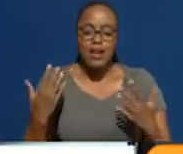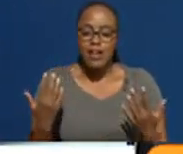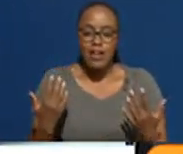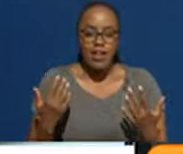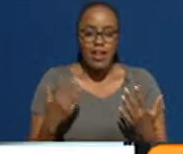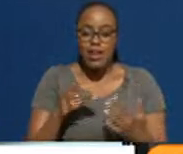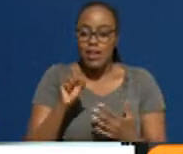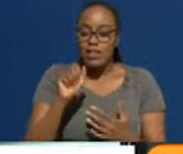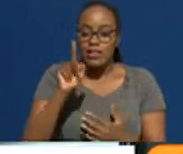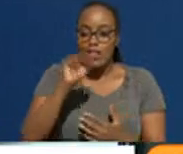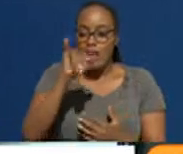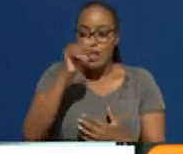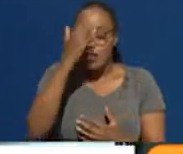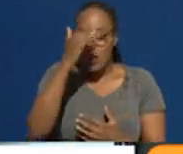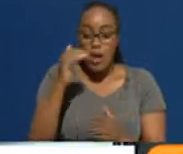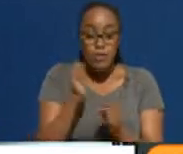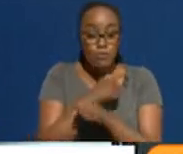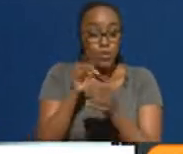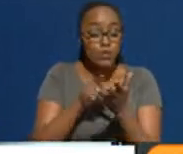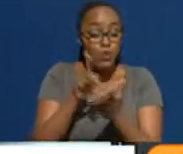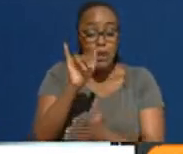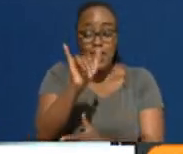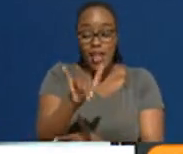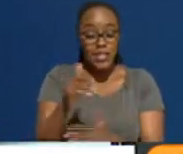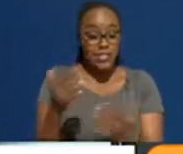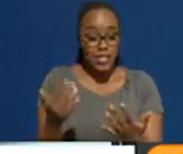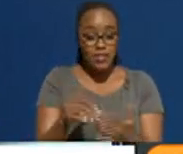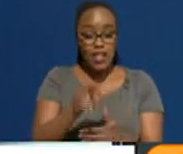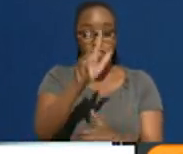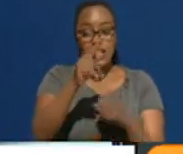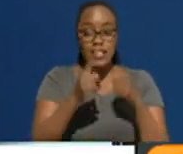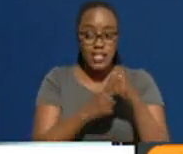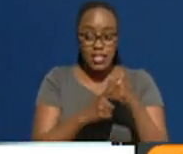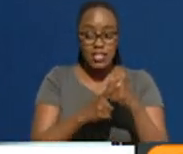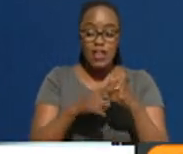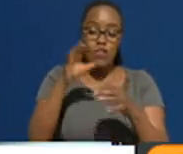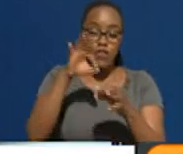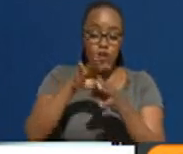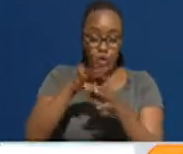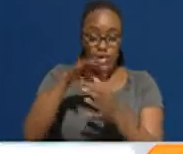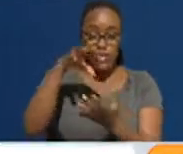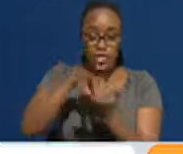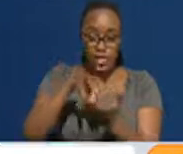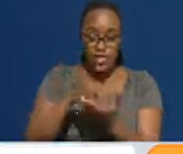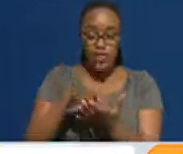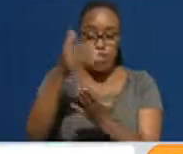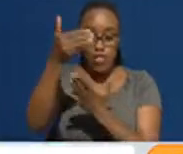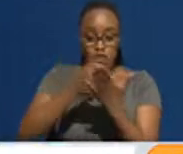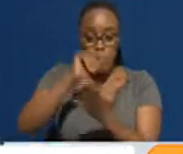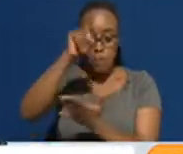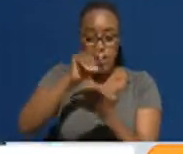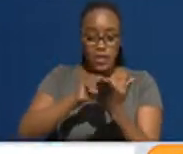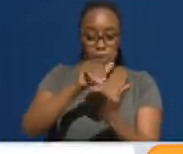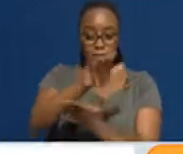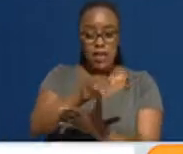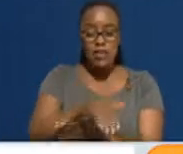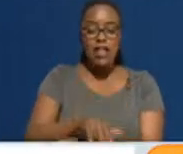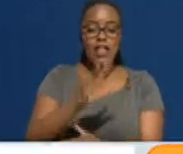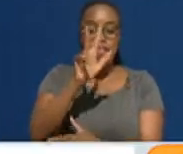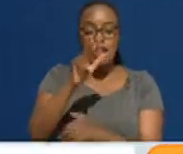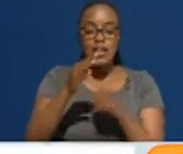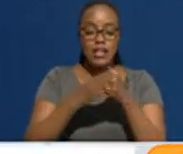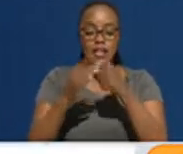Team Sakaja. Because I couldn't afford it. Now, 3,643 polling stations, Mutula, where the form must go. You have